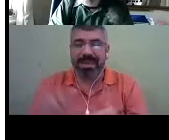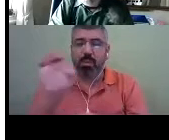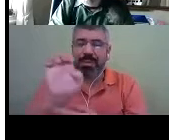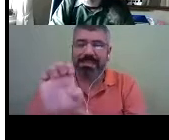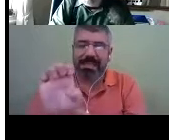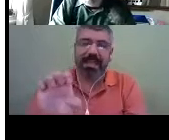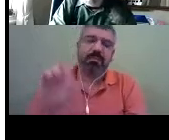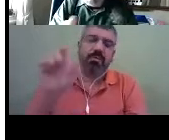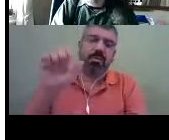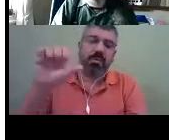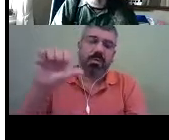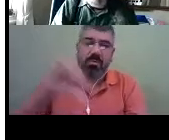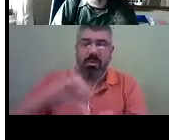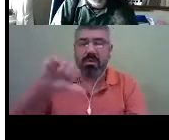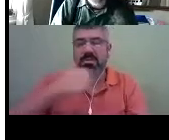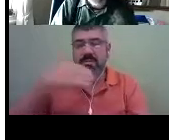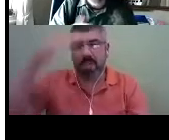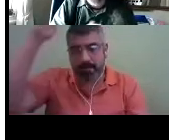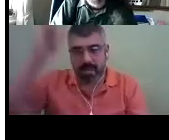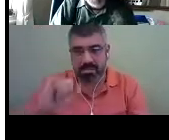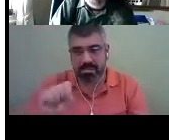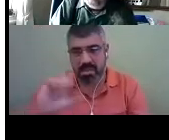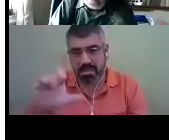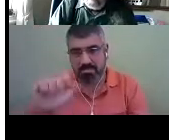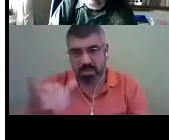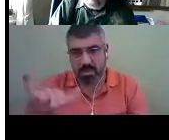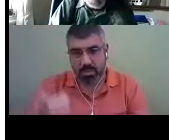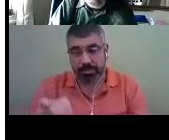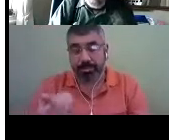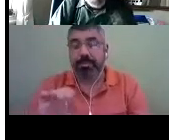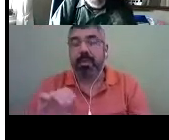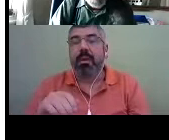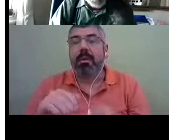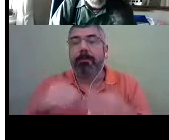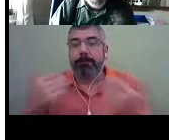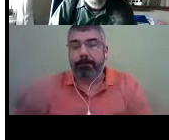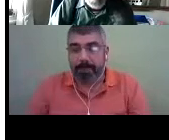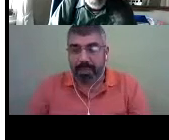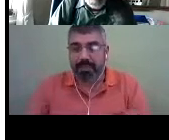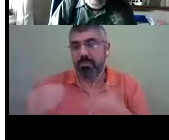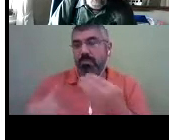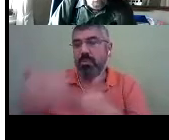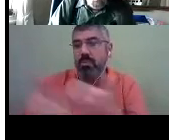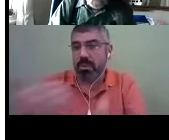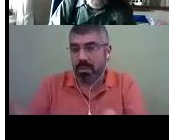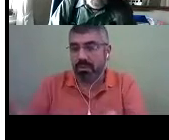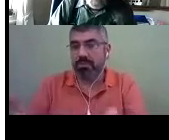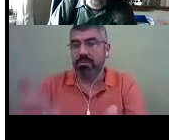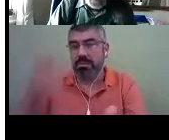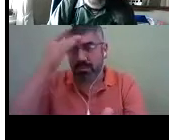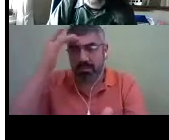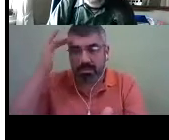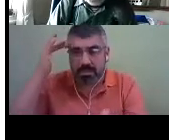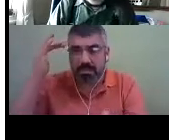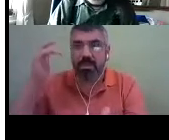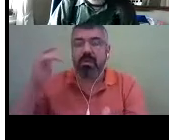But it changed. It was like an internal coup. The progressive young people who had led the